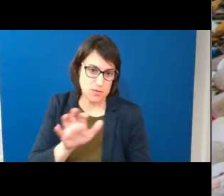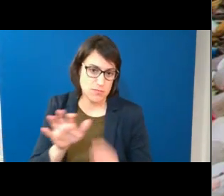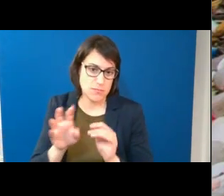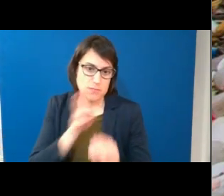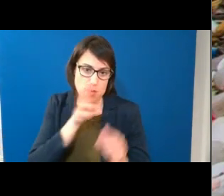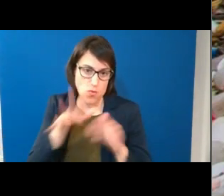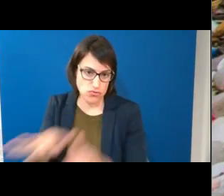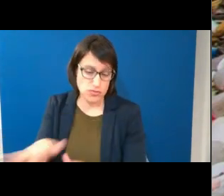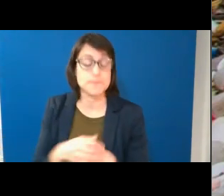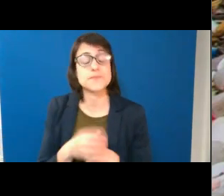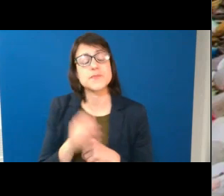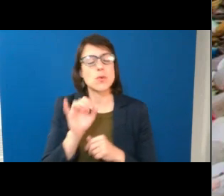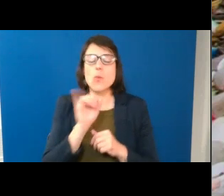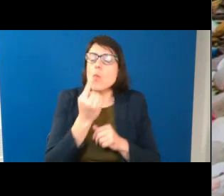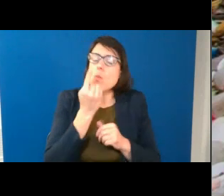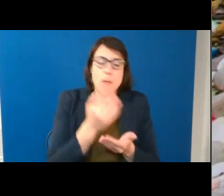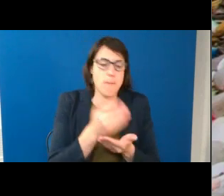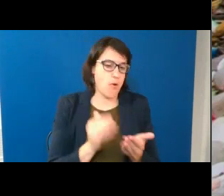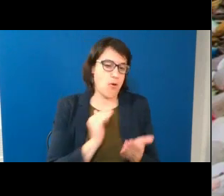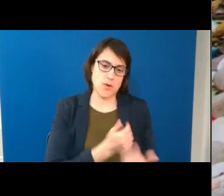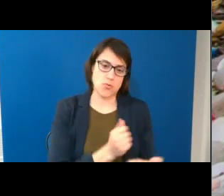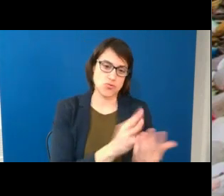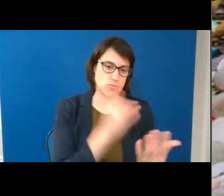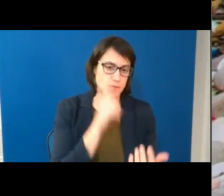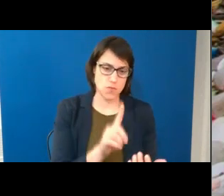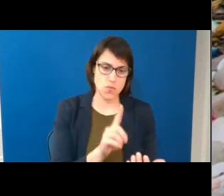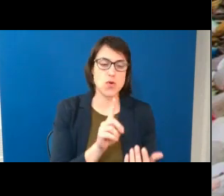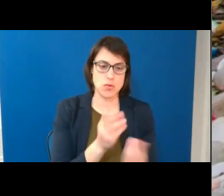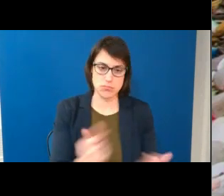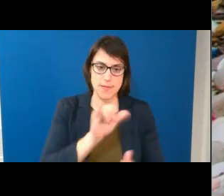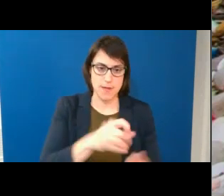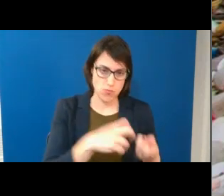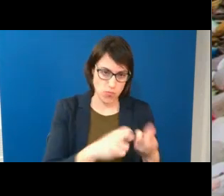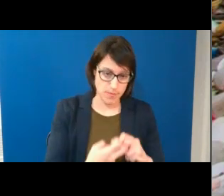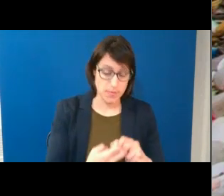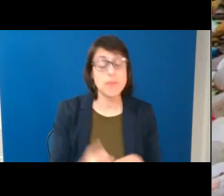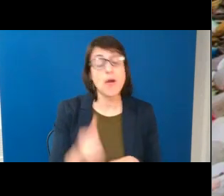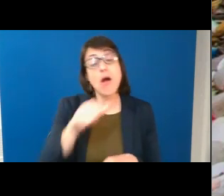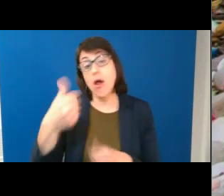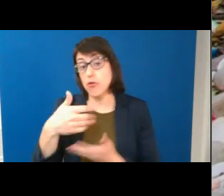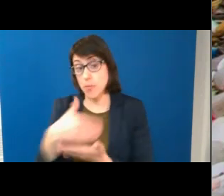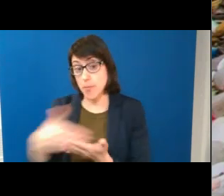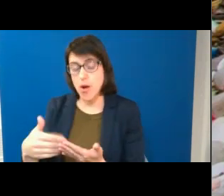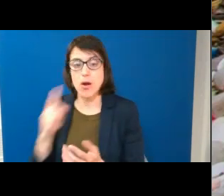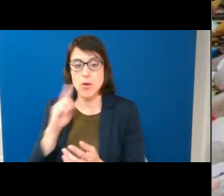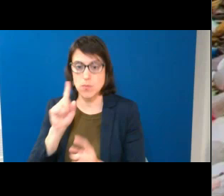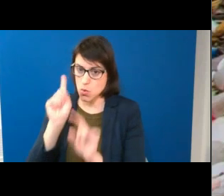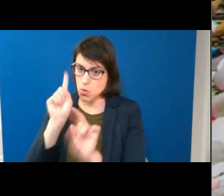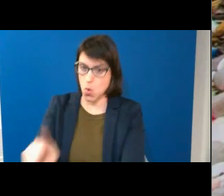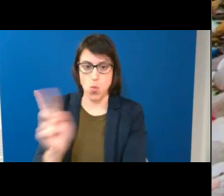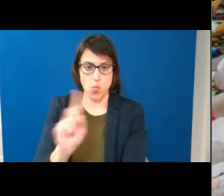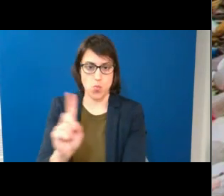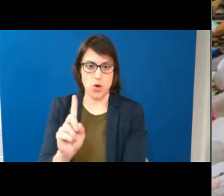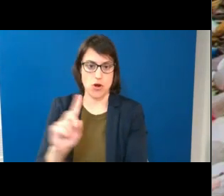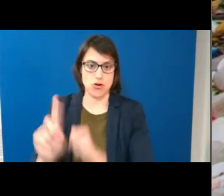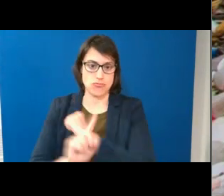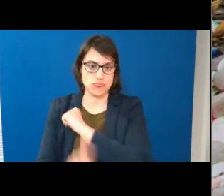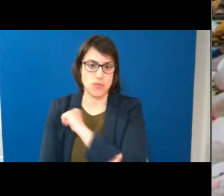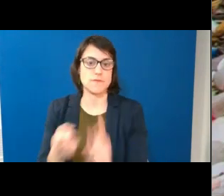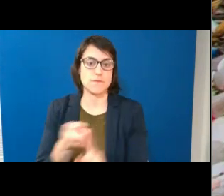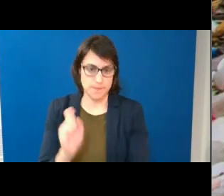3-pronged approach to address this problem. The other part of it is going to the source. And that's largely where our coastal training program comes